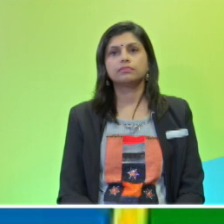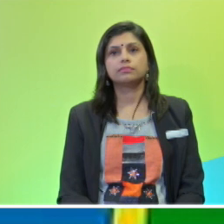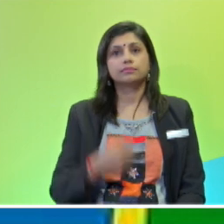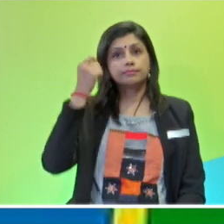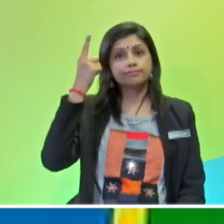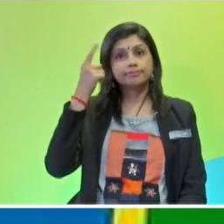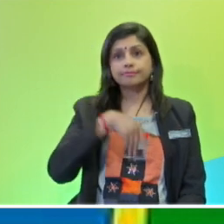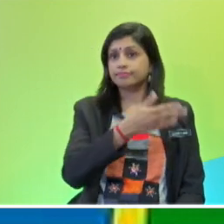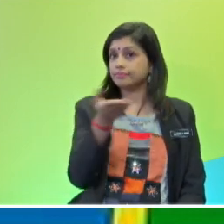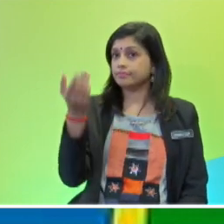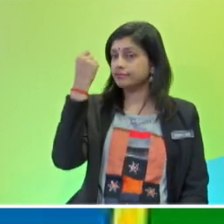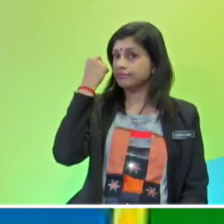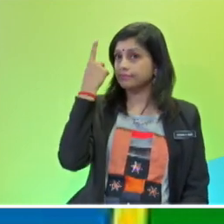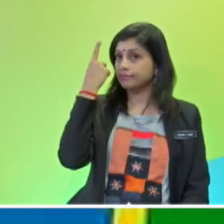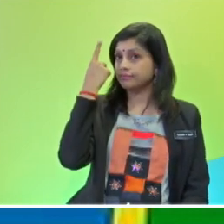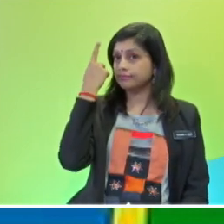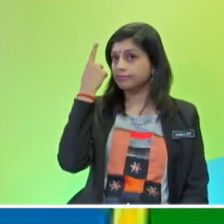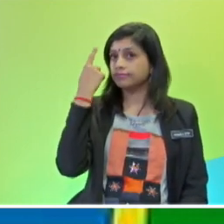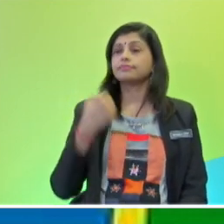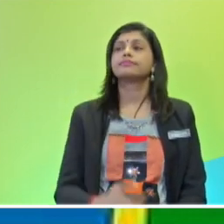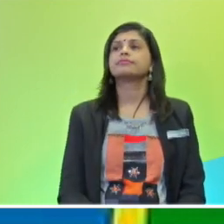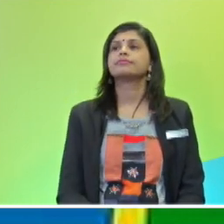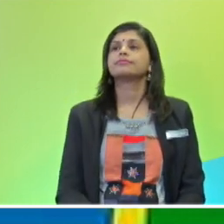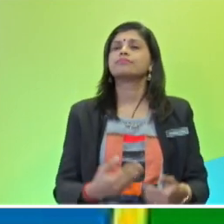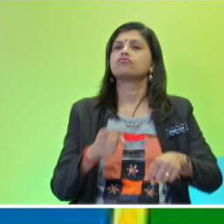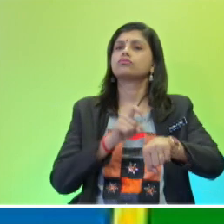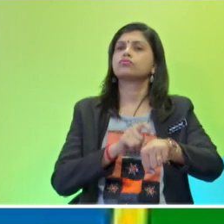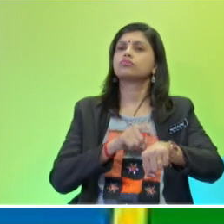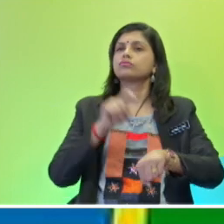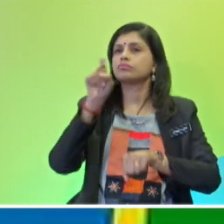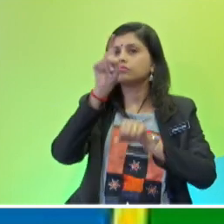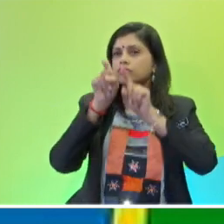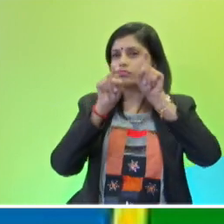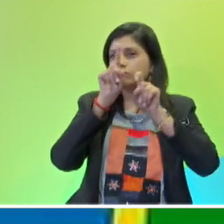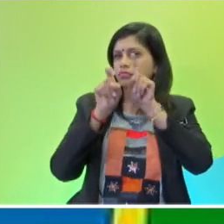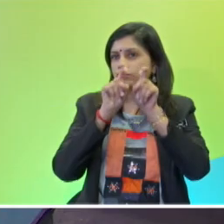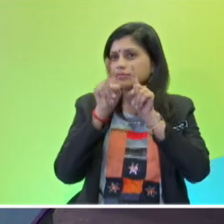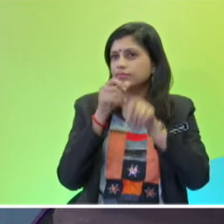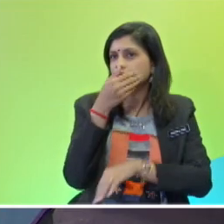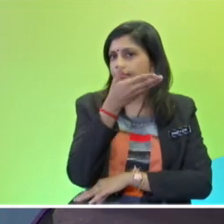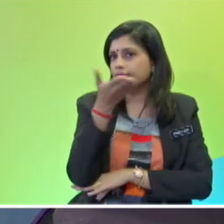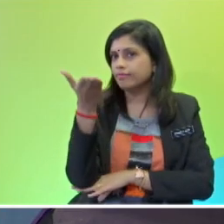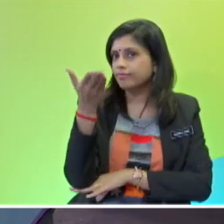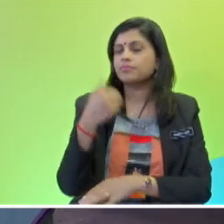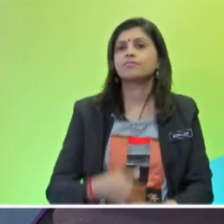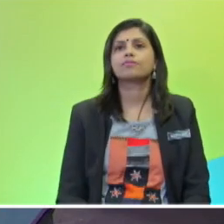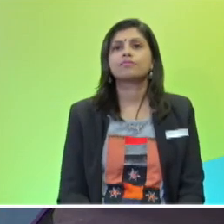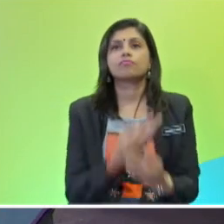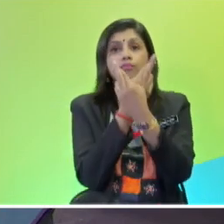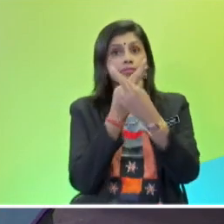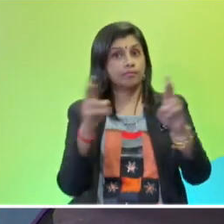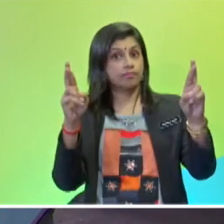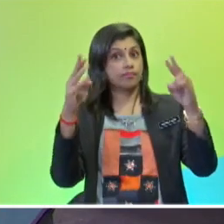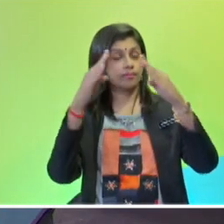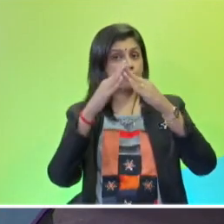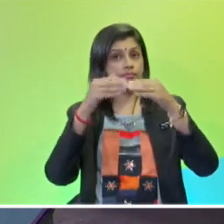yes. Understand, kids out there? Okay, now time to test your understanding. All Are you ready, right. Sean? Yes, I am. And I hope everyone at Yes. home is